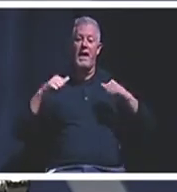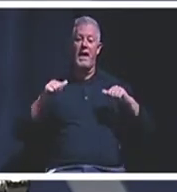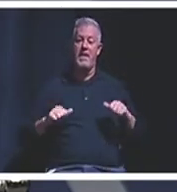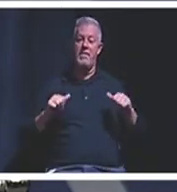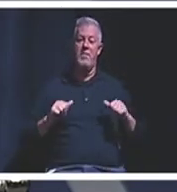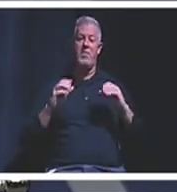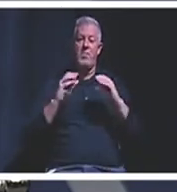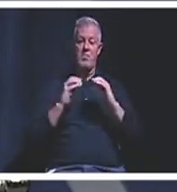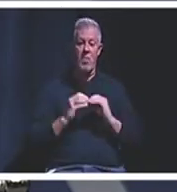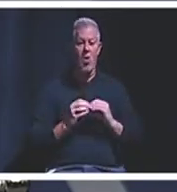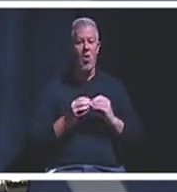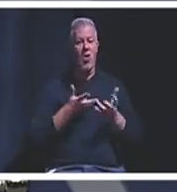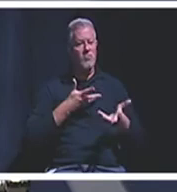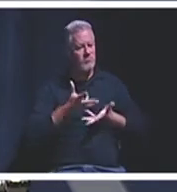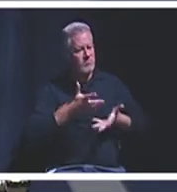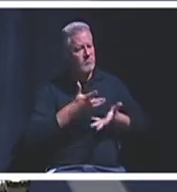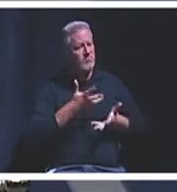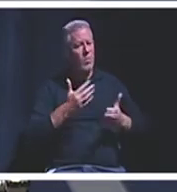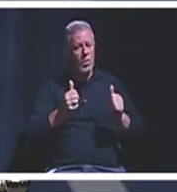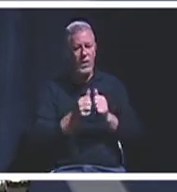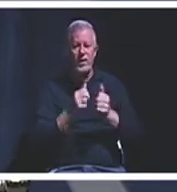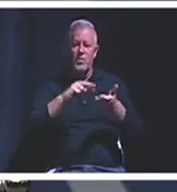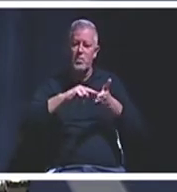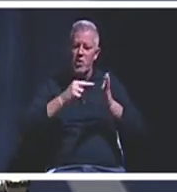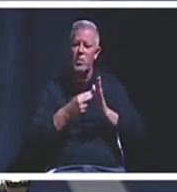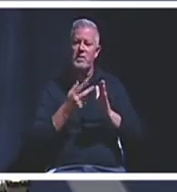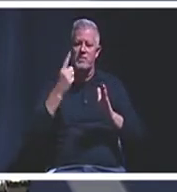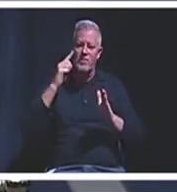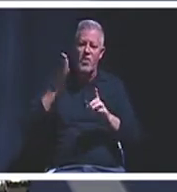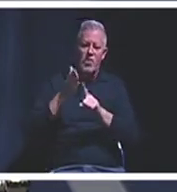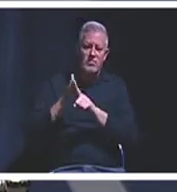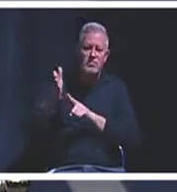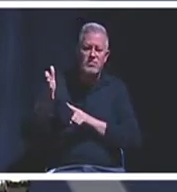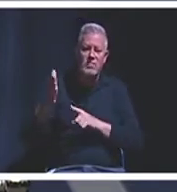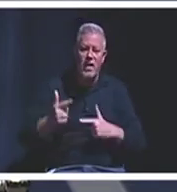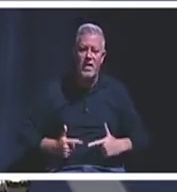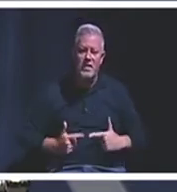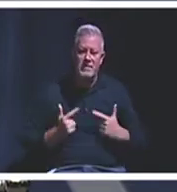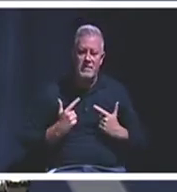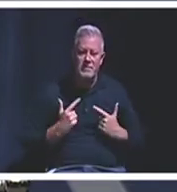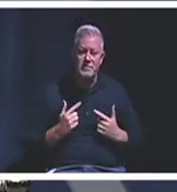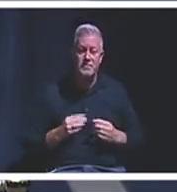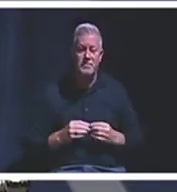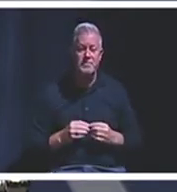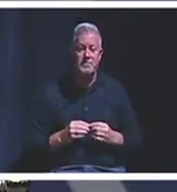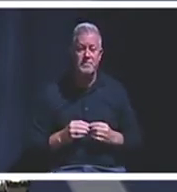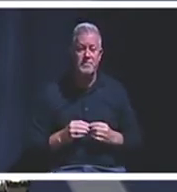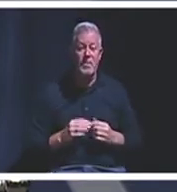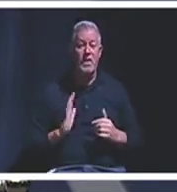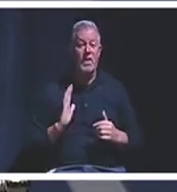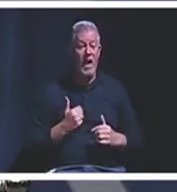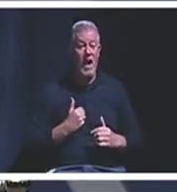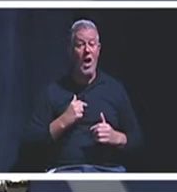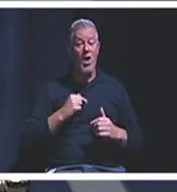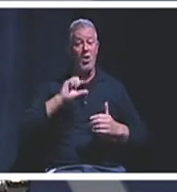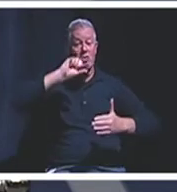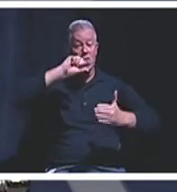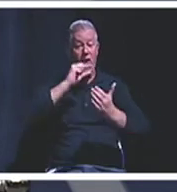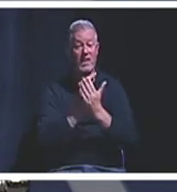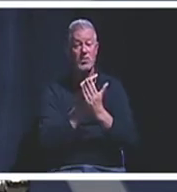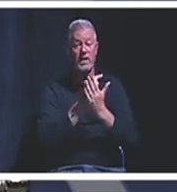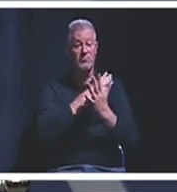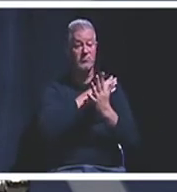meaningful interactions in our professional lives. Our graduate journey would not be